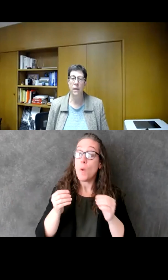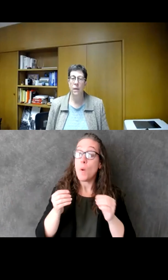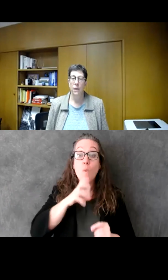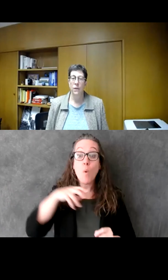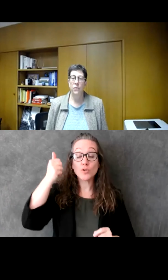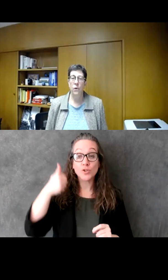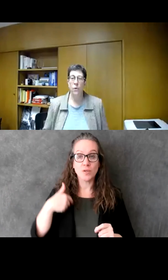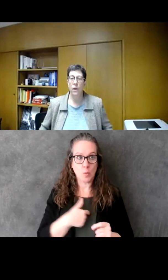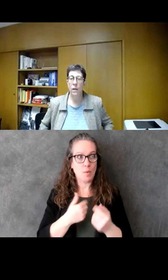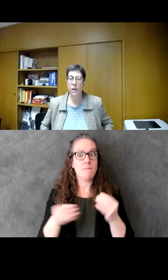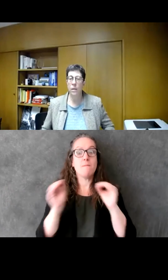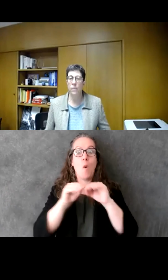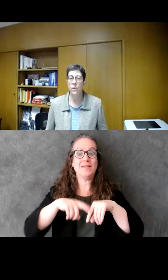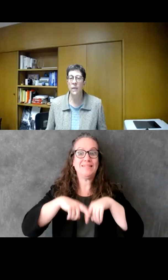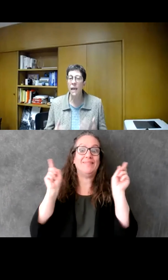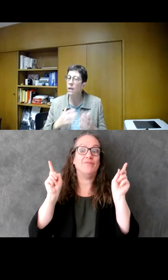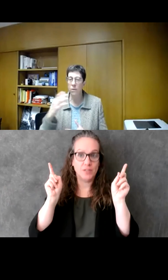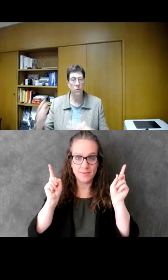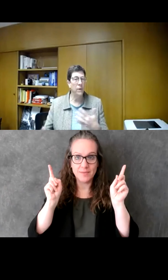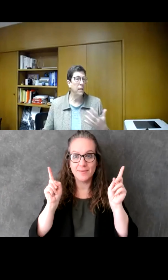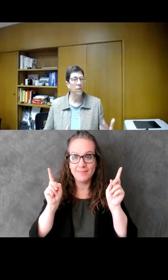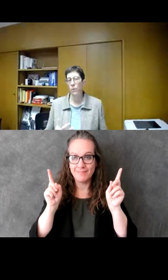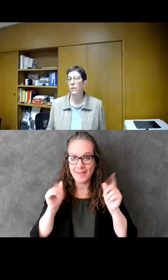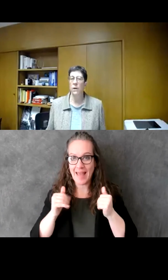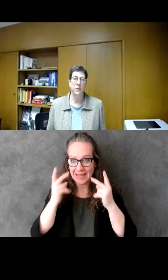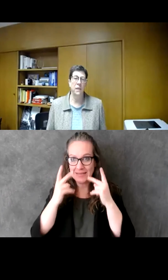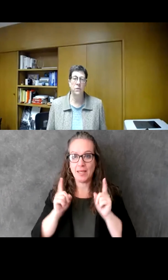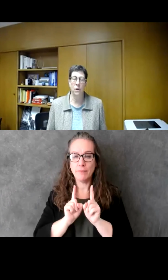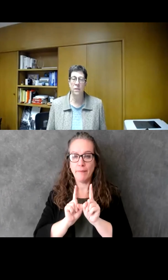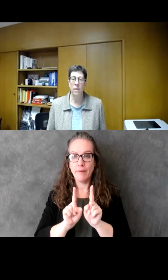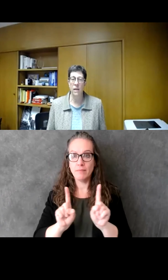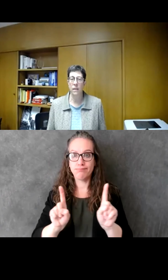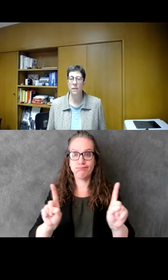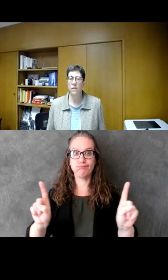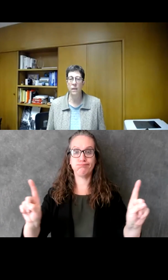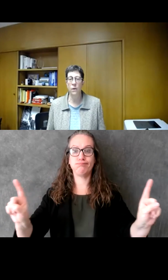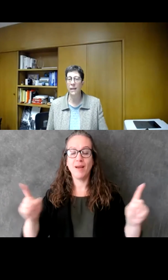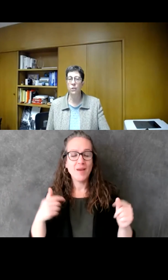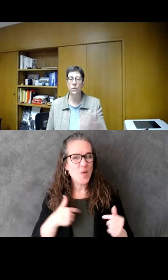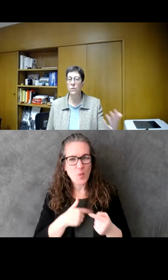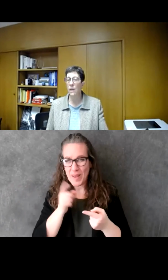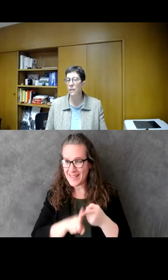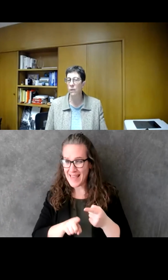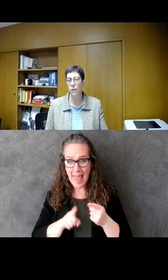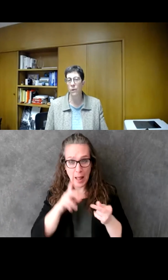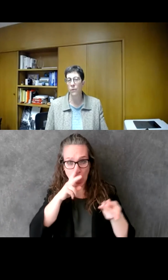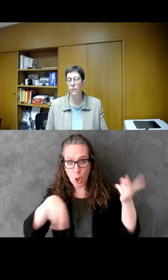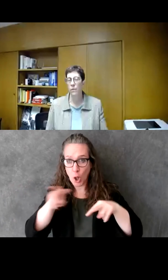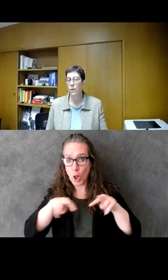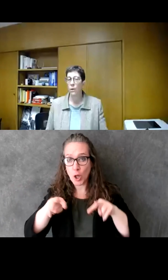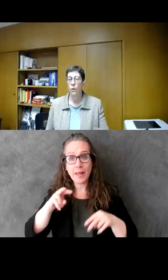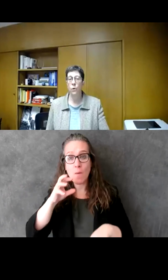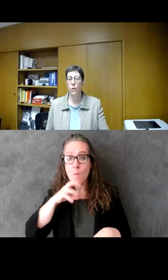become. So we can't treat older adults as sort of this monolith. You know, I can show you